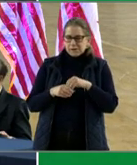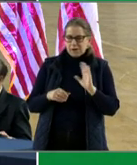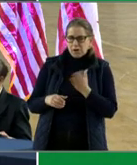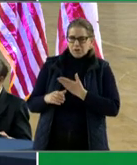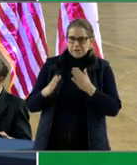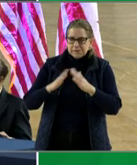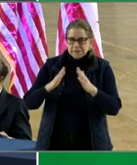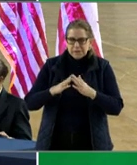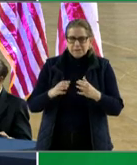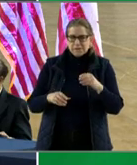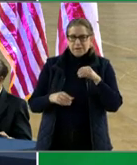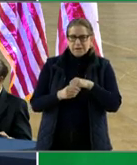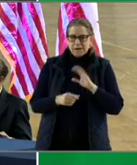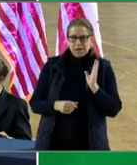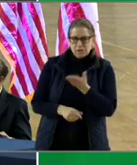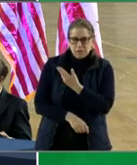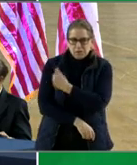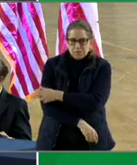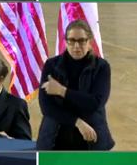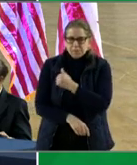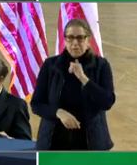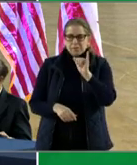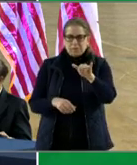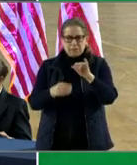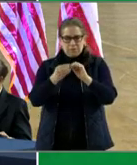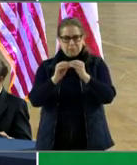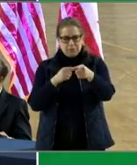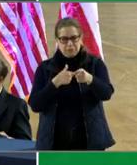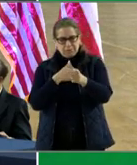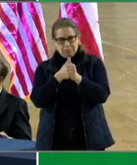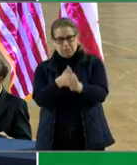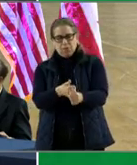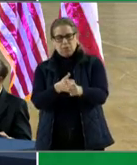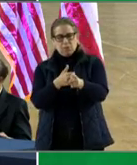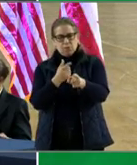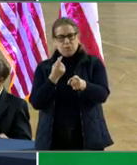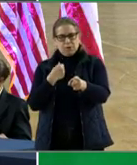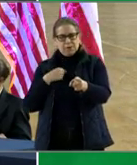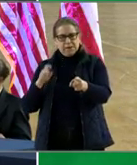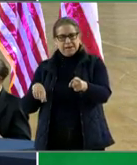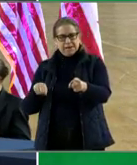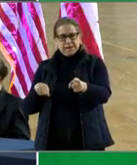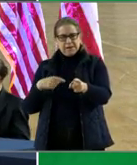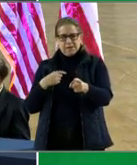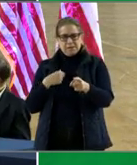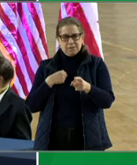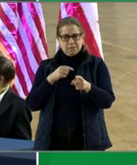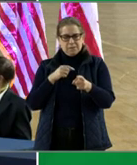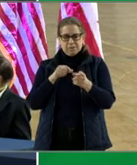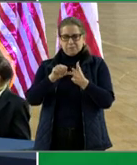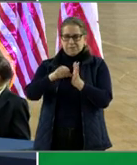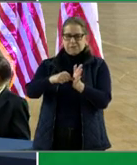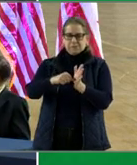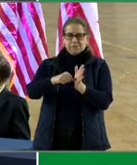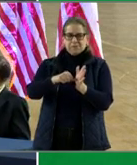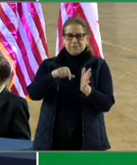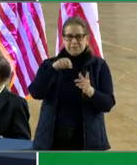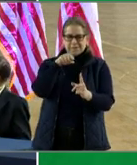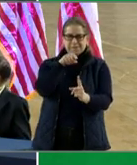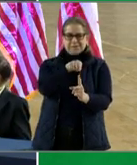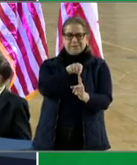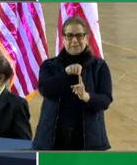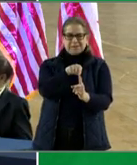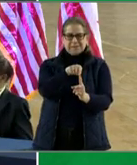base our need on. Now, wouldn't it be, and this is what we highlight, and I can't comment